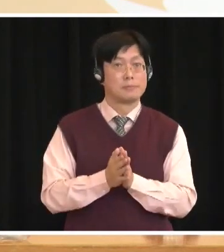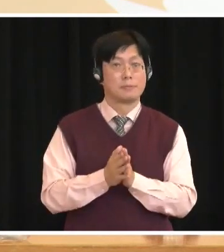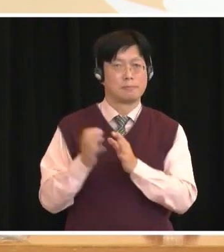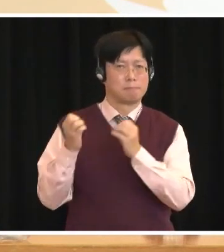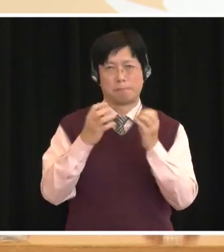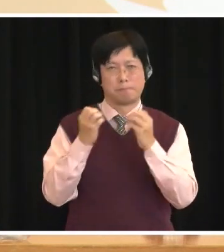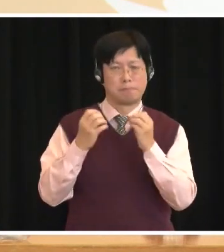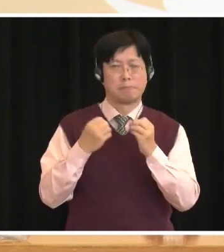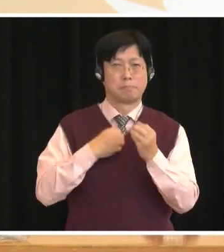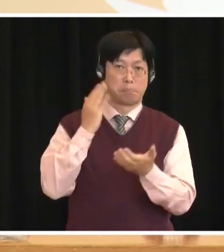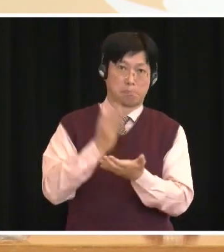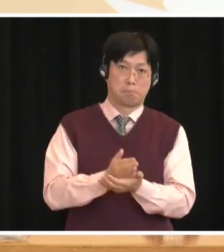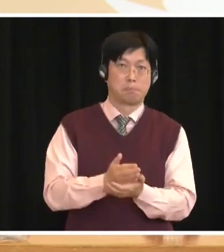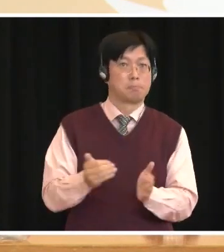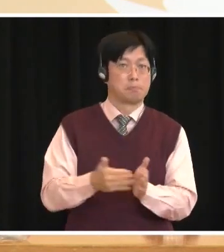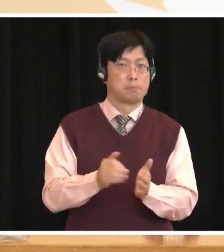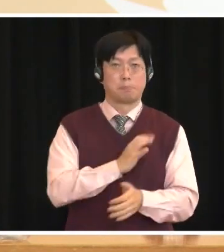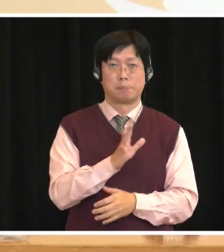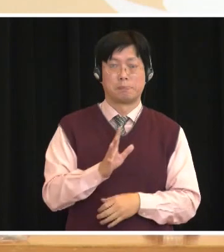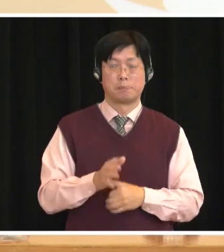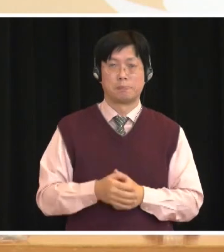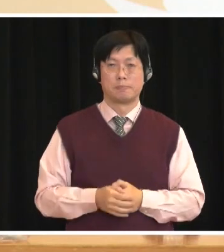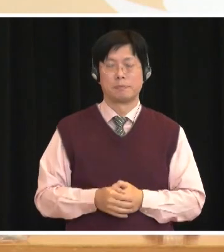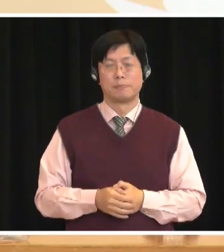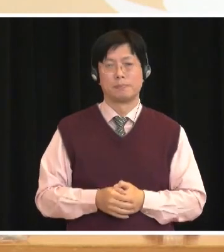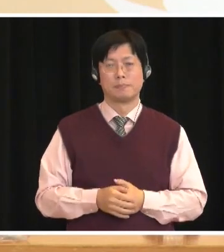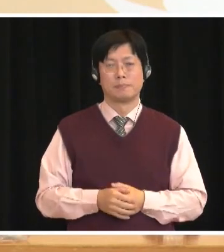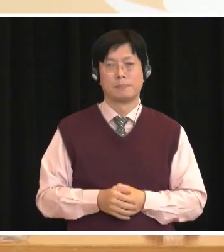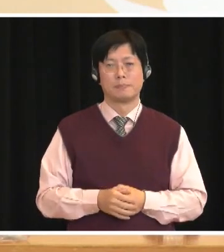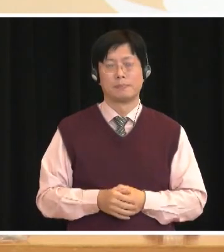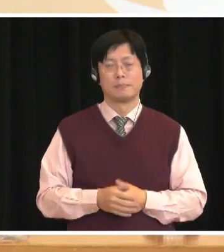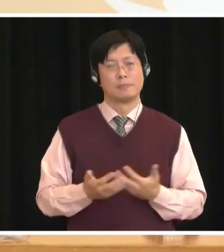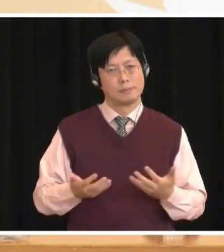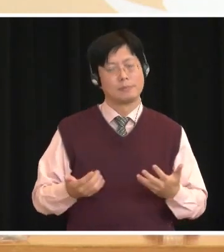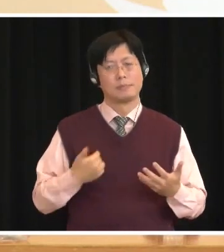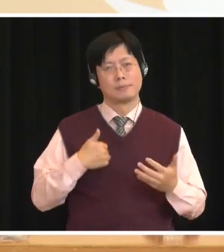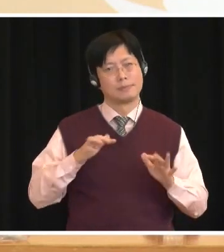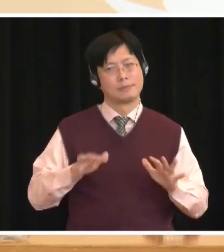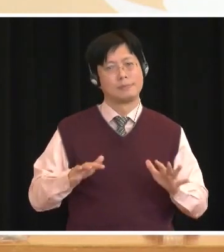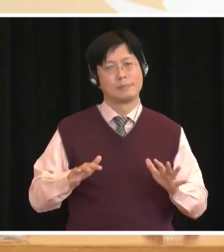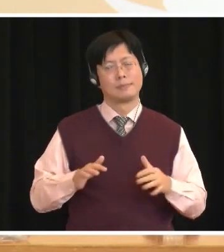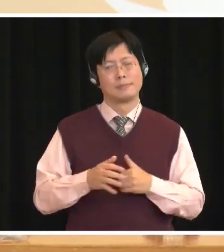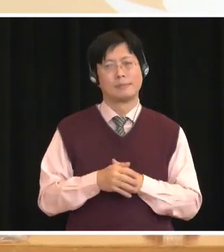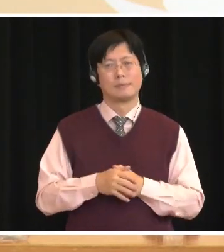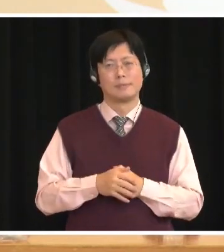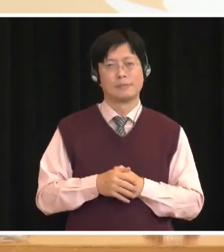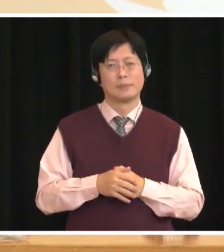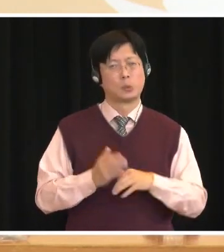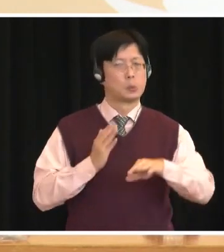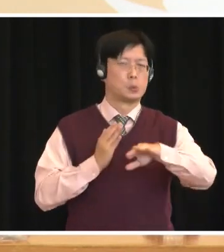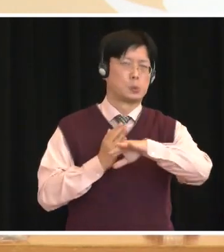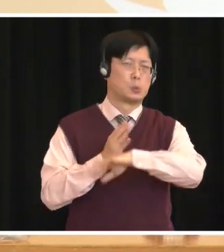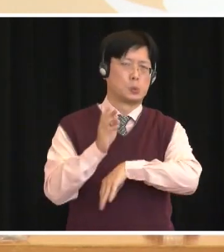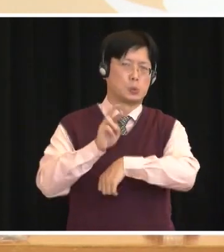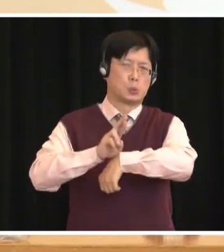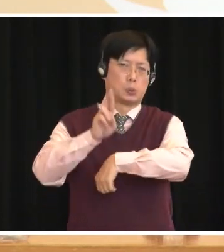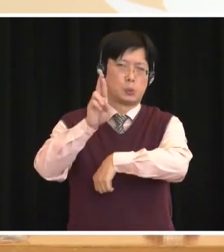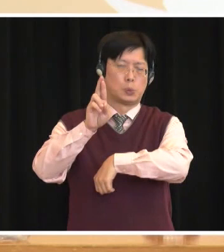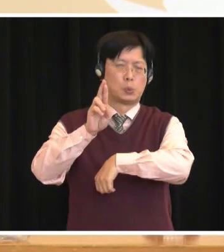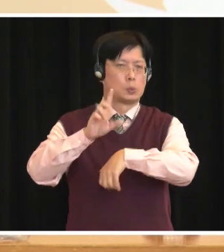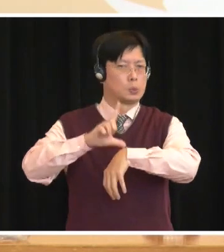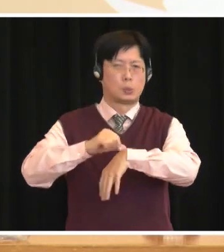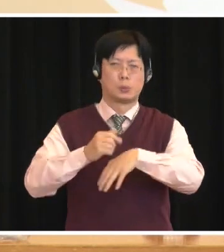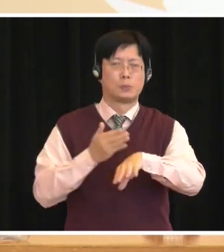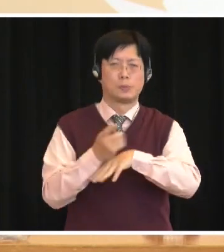because we are well over time according to the planned schedule,